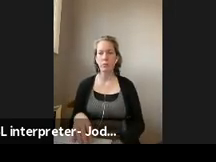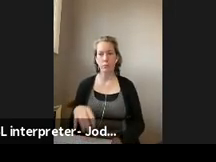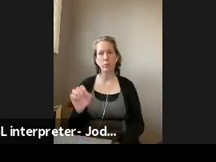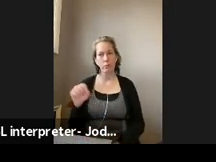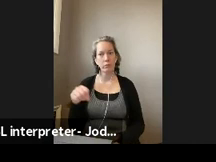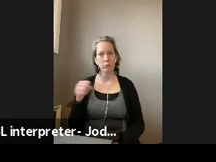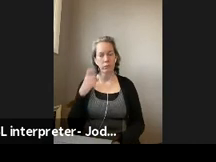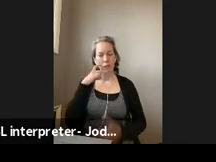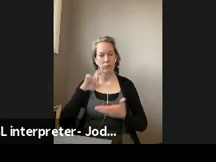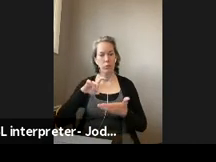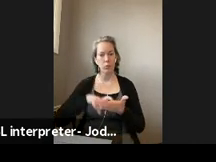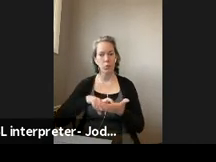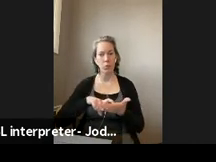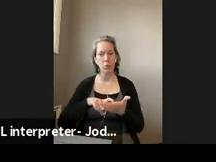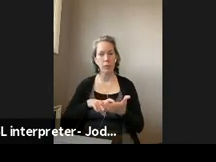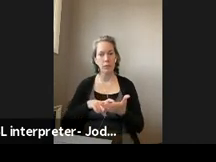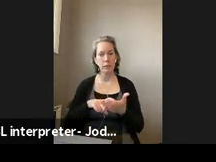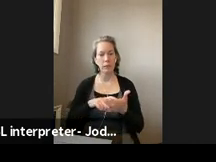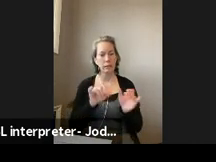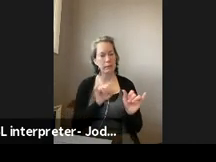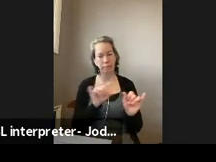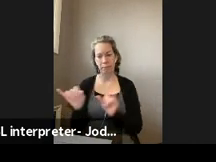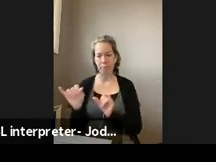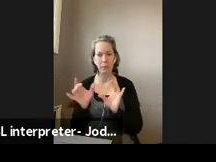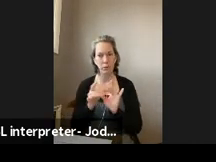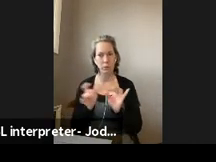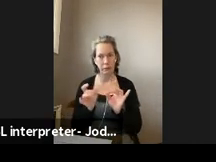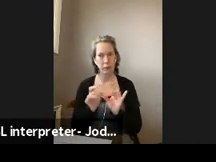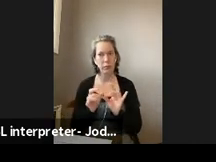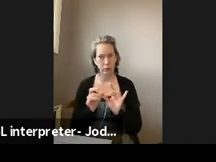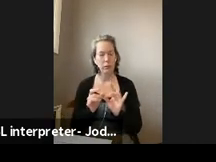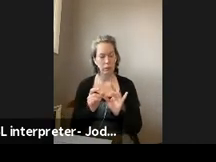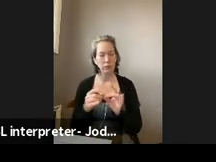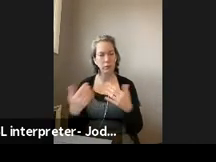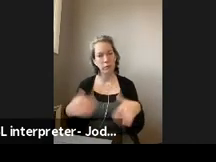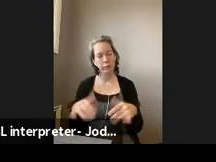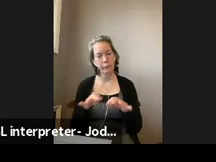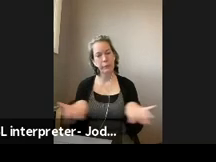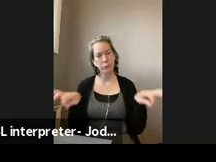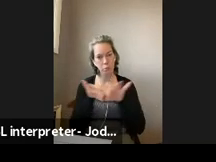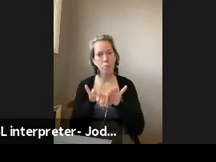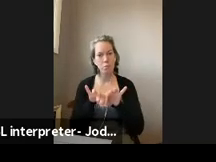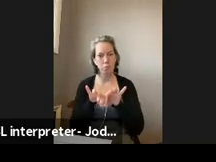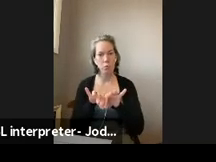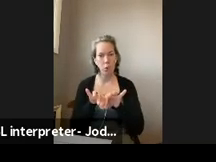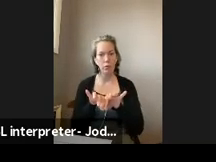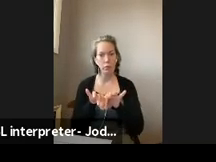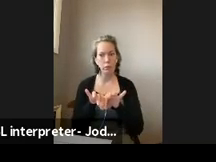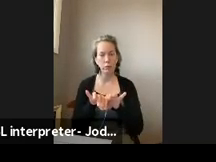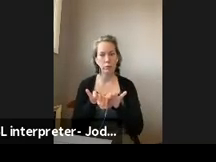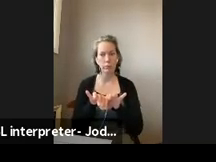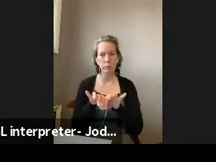lot of folks, great. Yeah, that's definitely one of the big the factors to consider here.